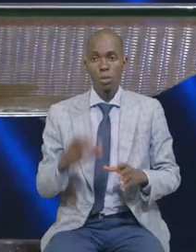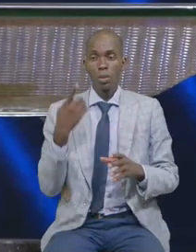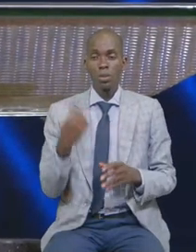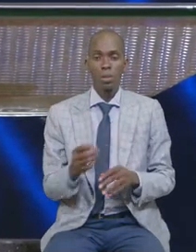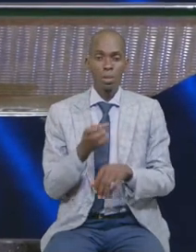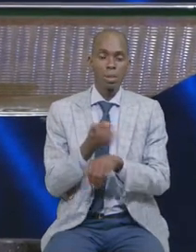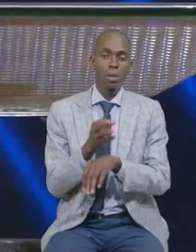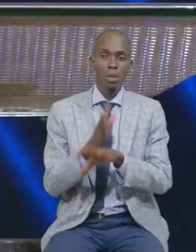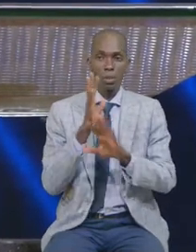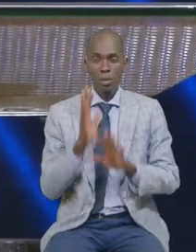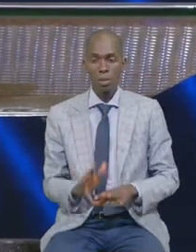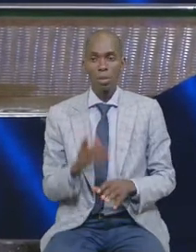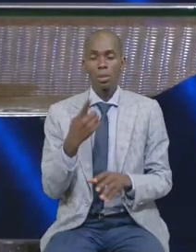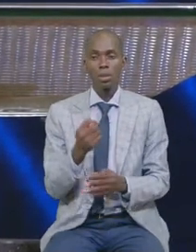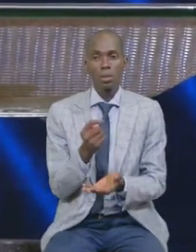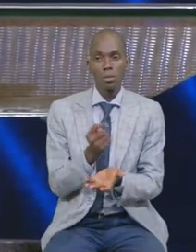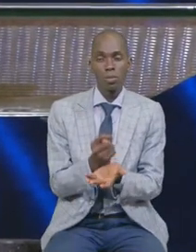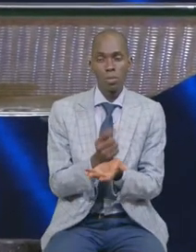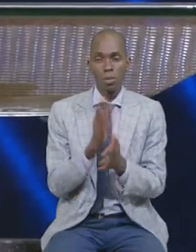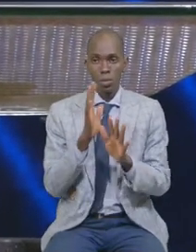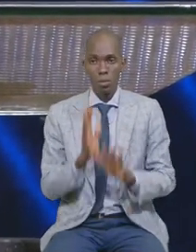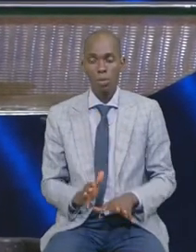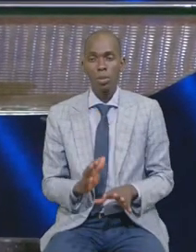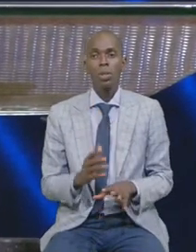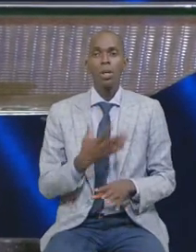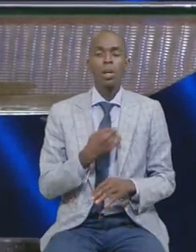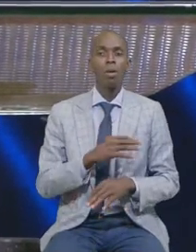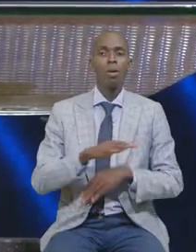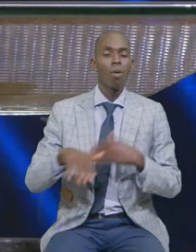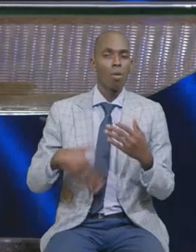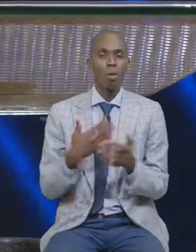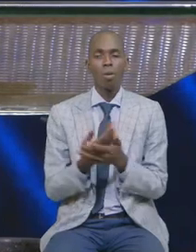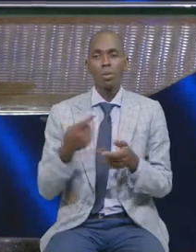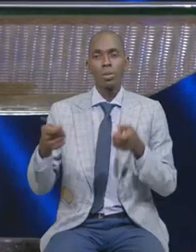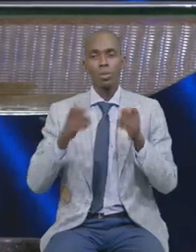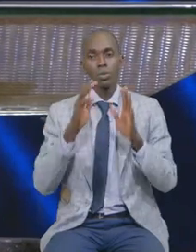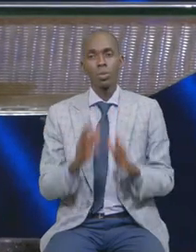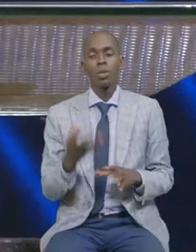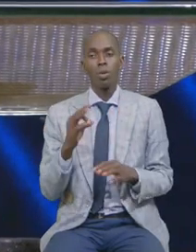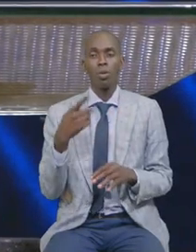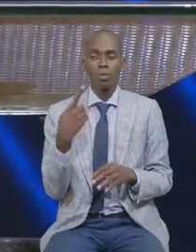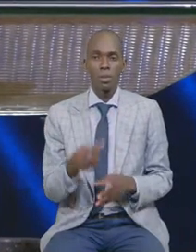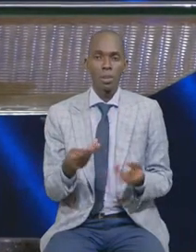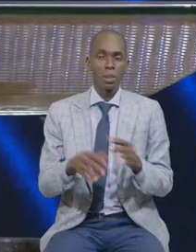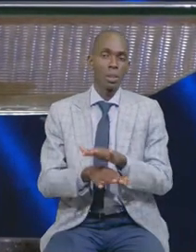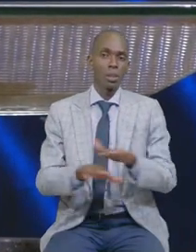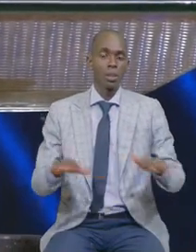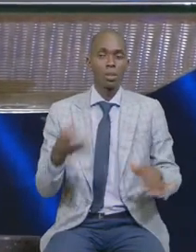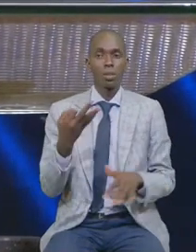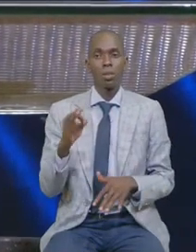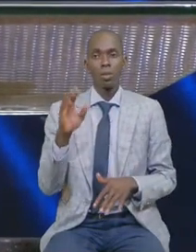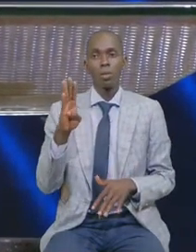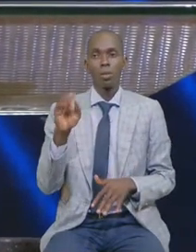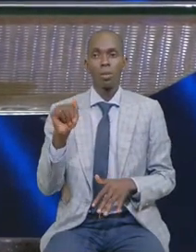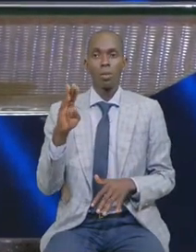counselors, the sheriffs, and all the rulers of the provinces to come to